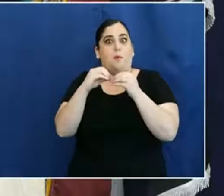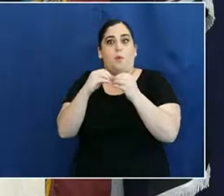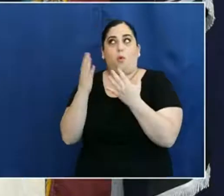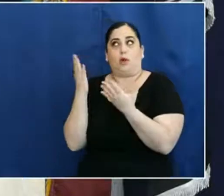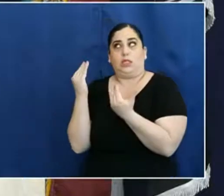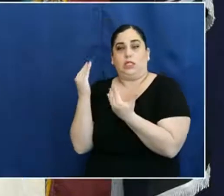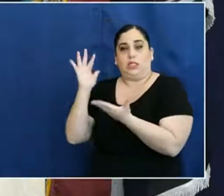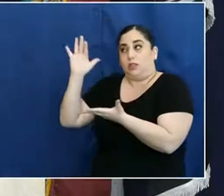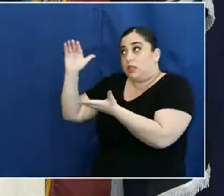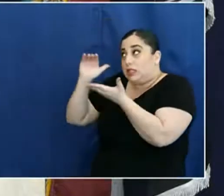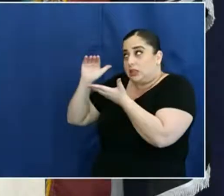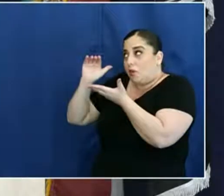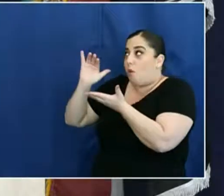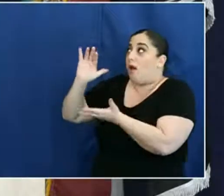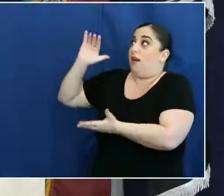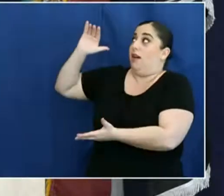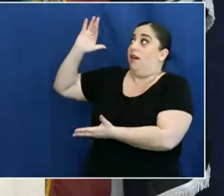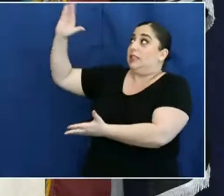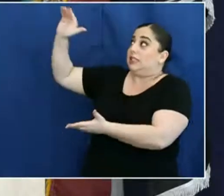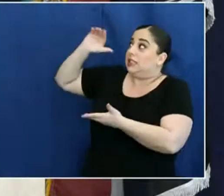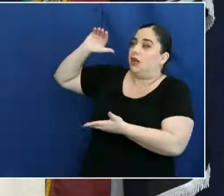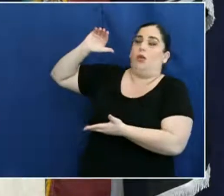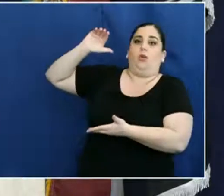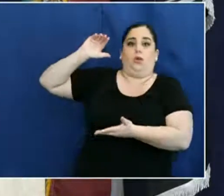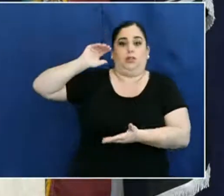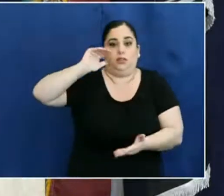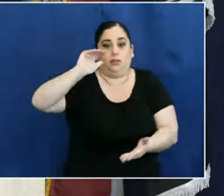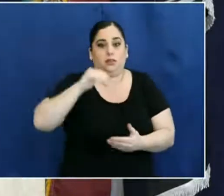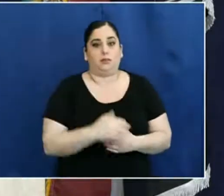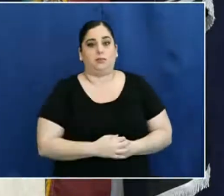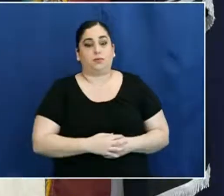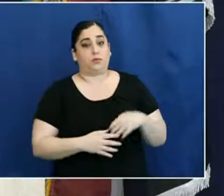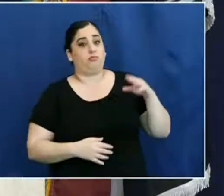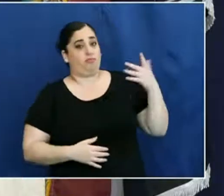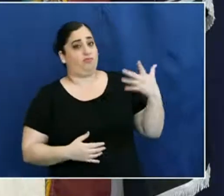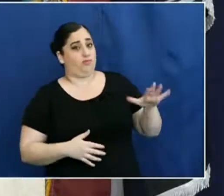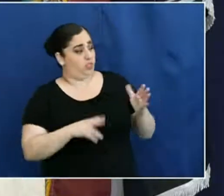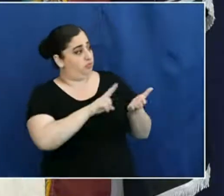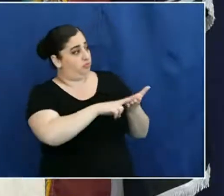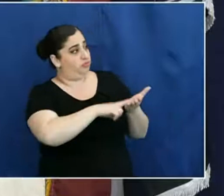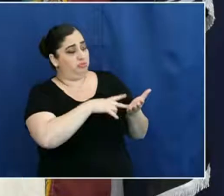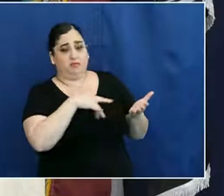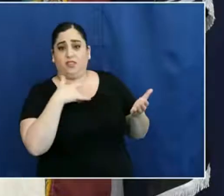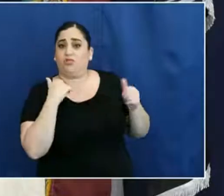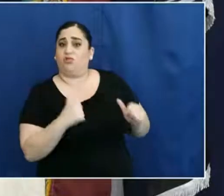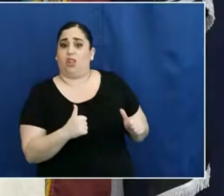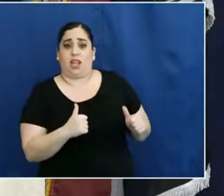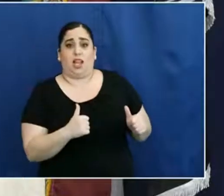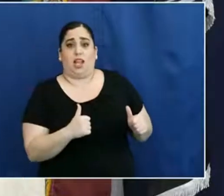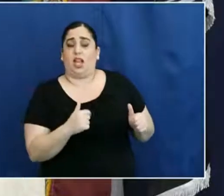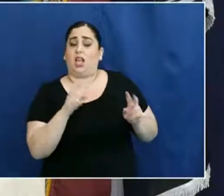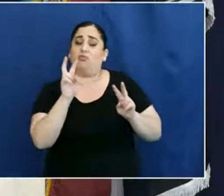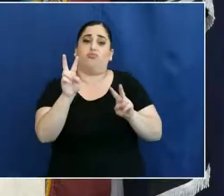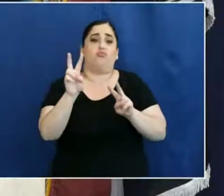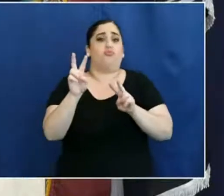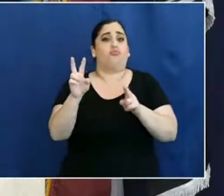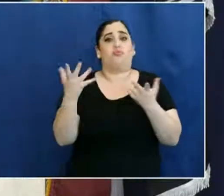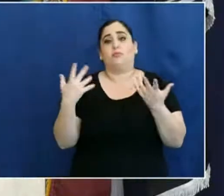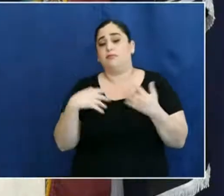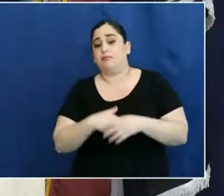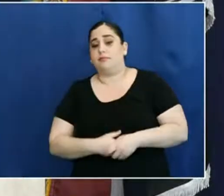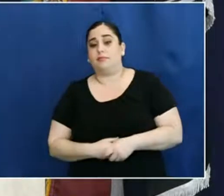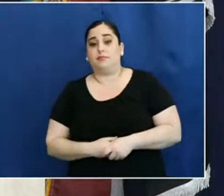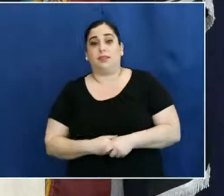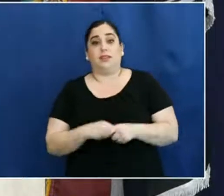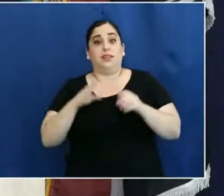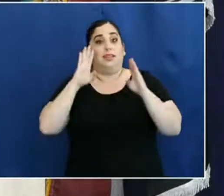So we feel good about where we are. We feel good about where we're headed, and now we just have to focus on waiting for the increase